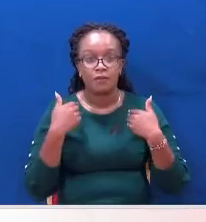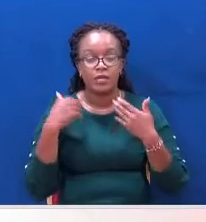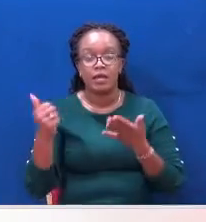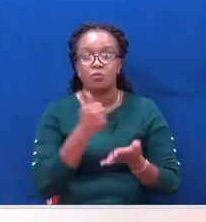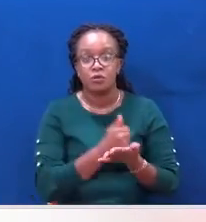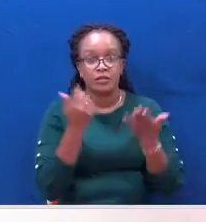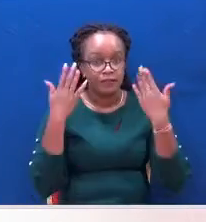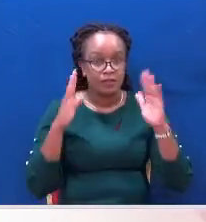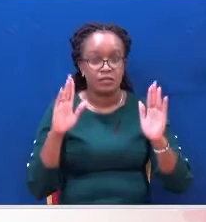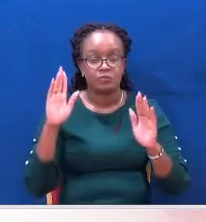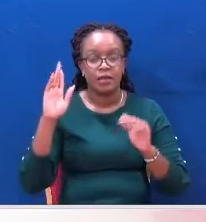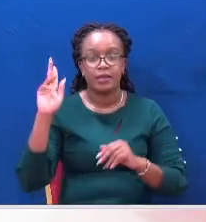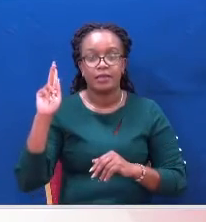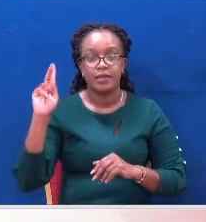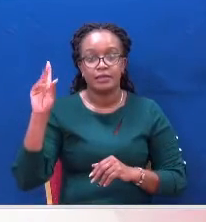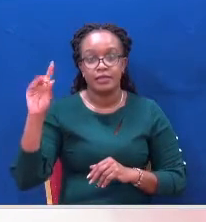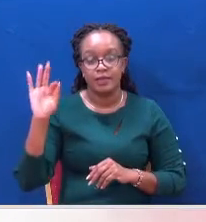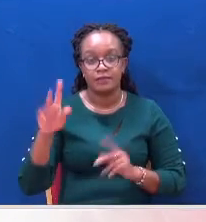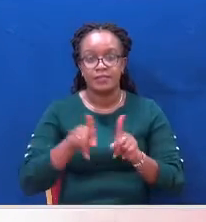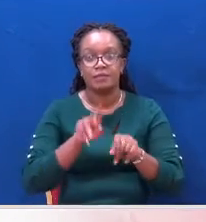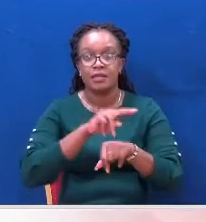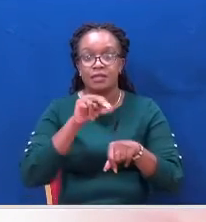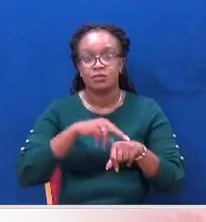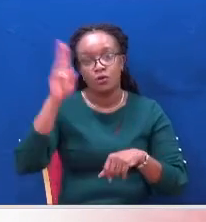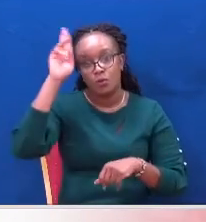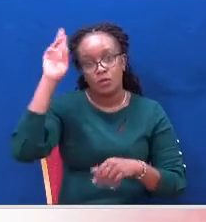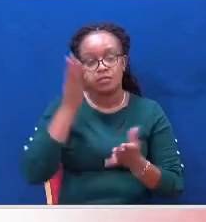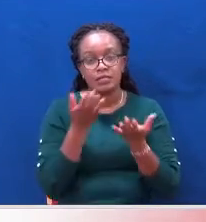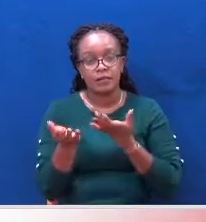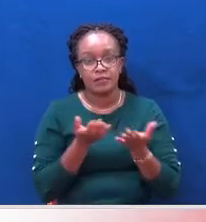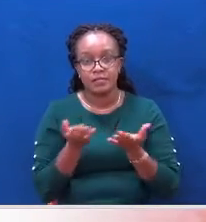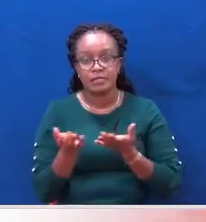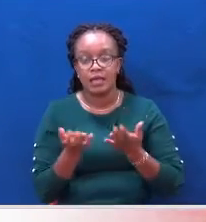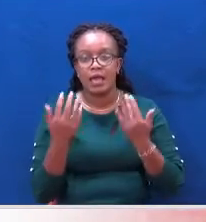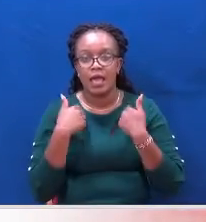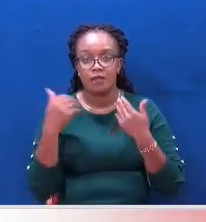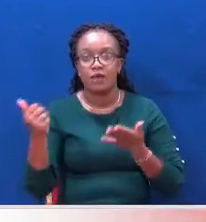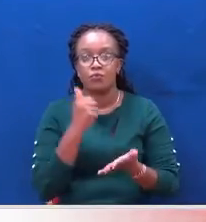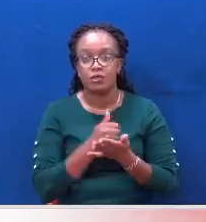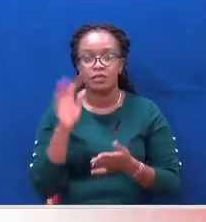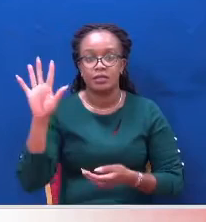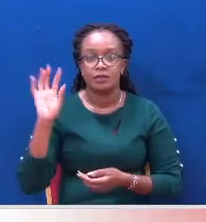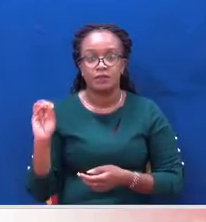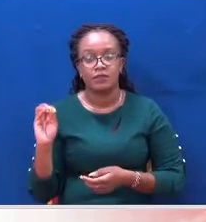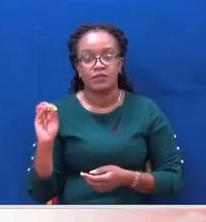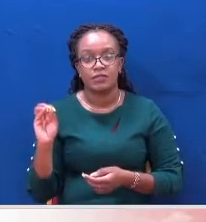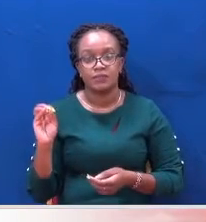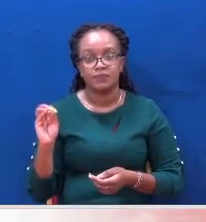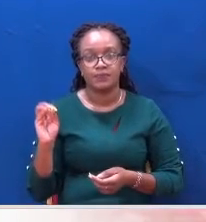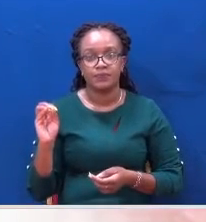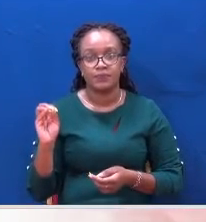Forces, and the National Police Service has recruited 50 into